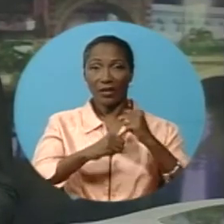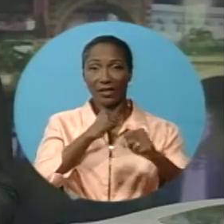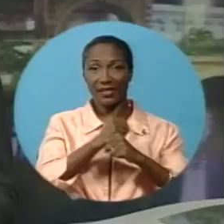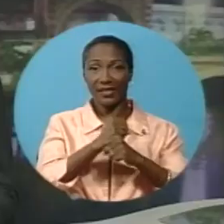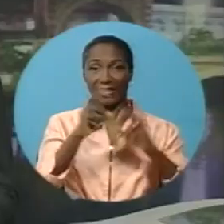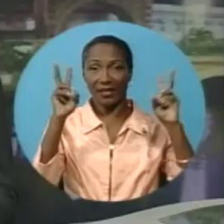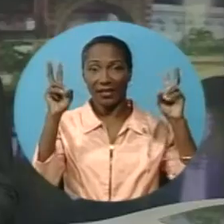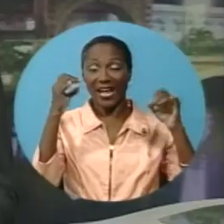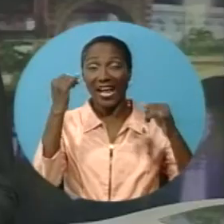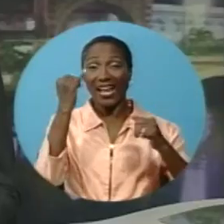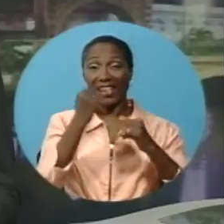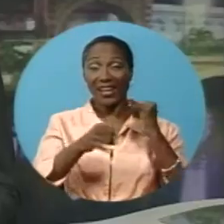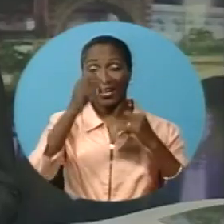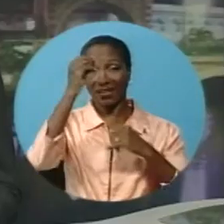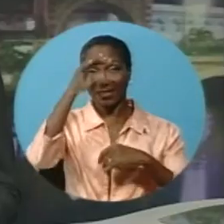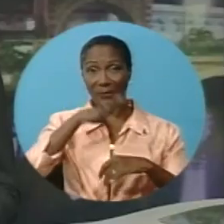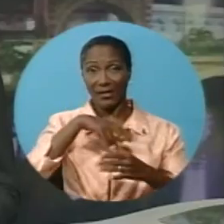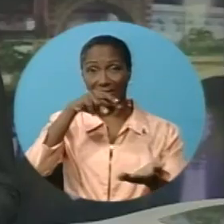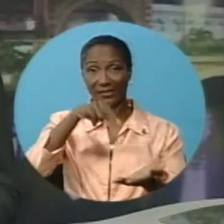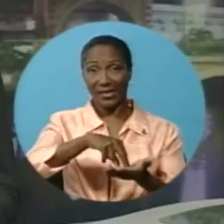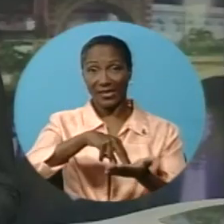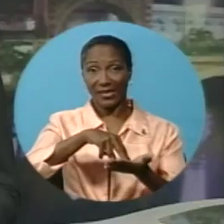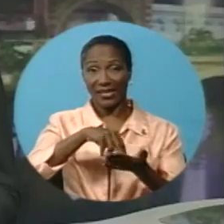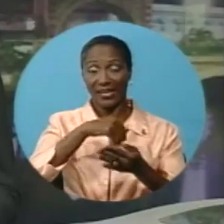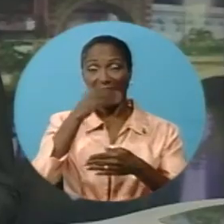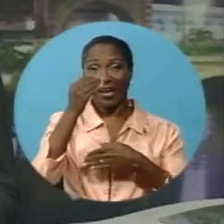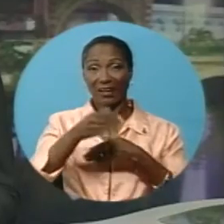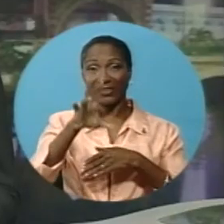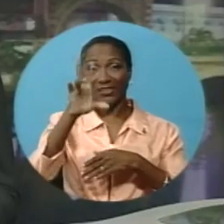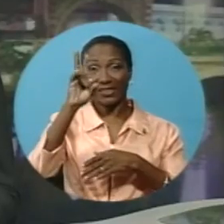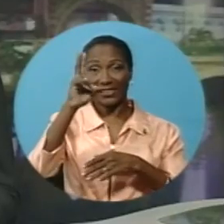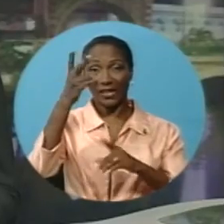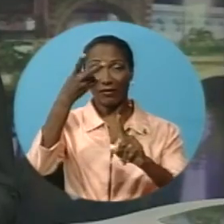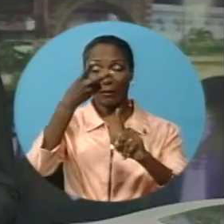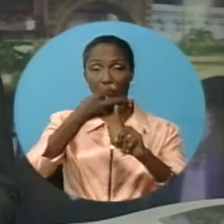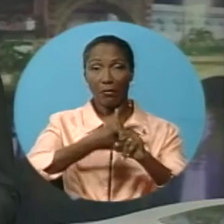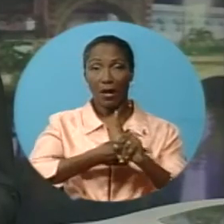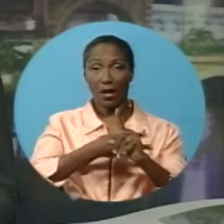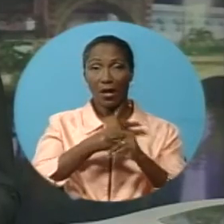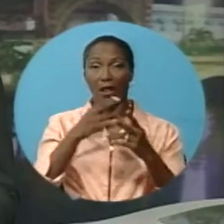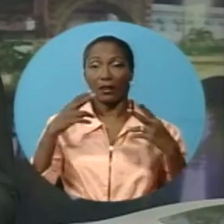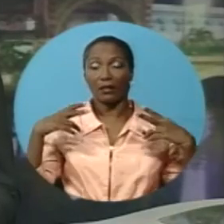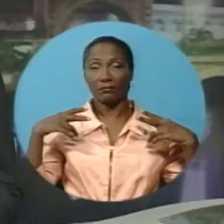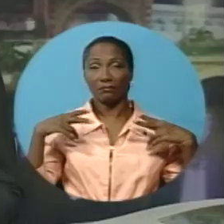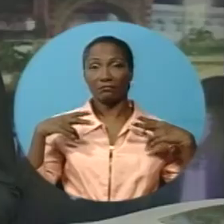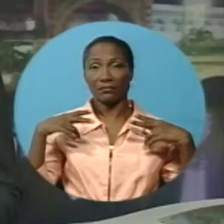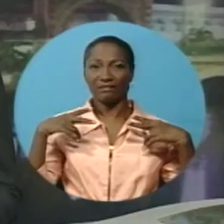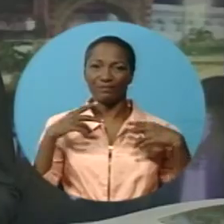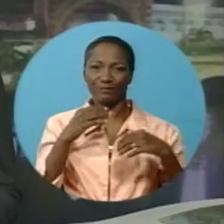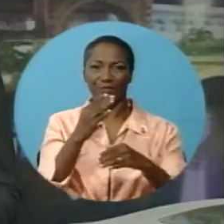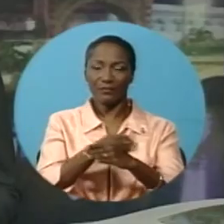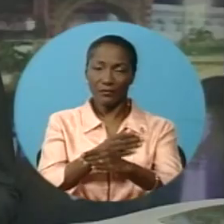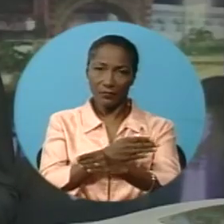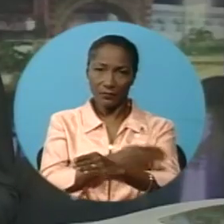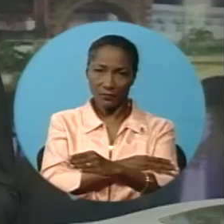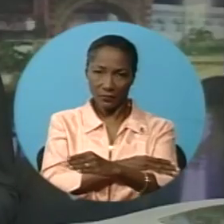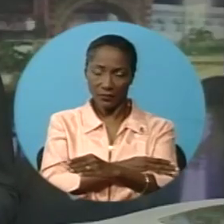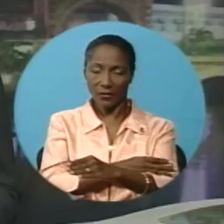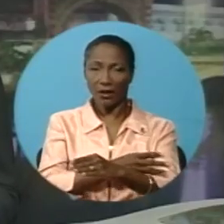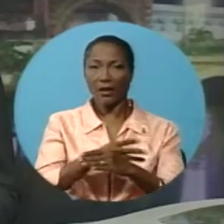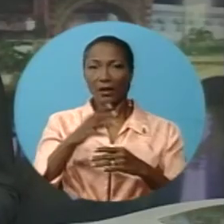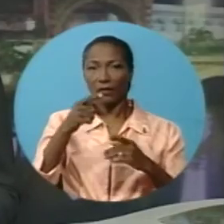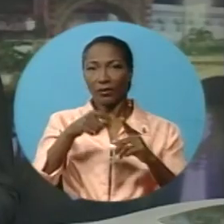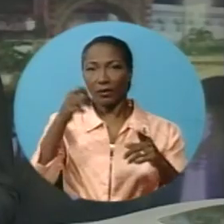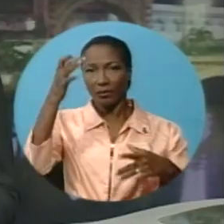After a 7-month layoff due to injury, Stokes will be part of the event at the Sea Rocks Dome next Friday. The night's main attraction will be